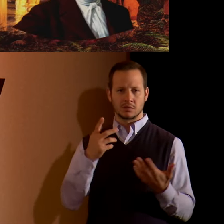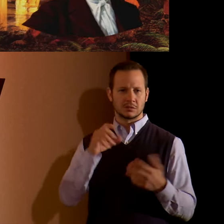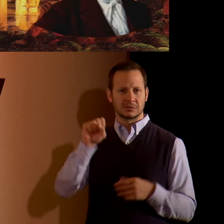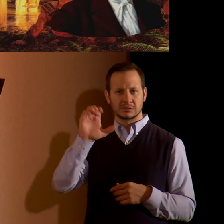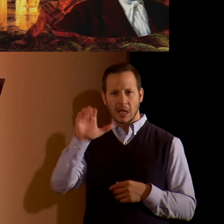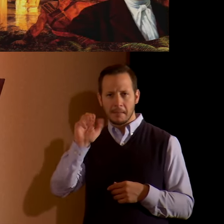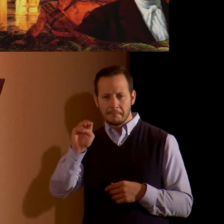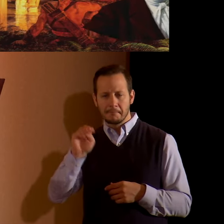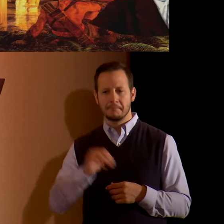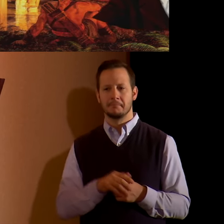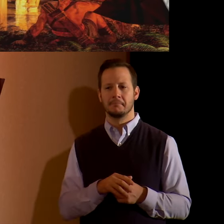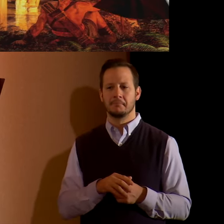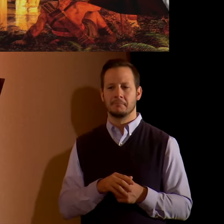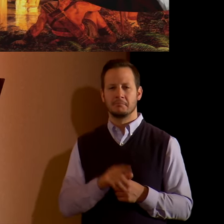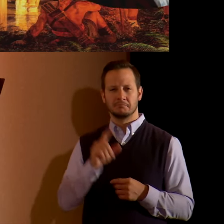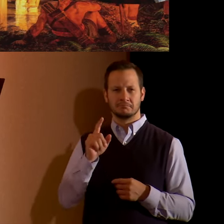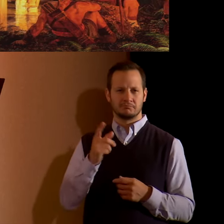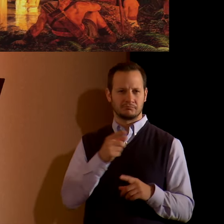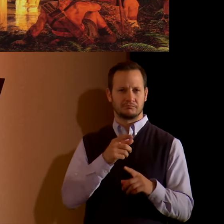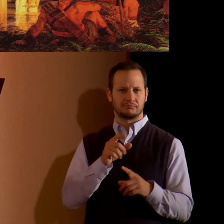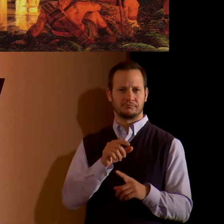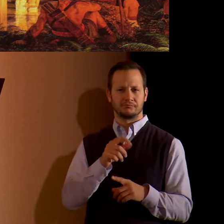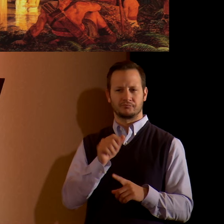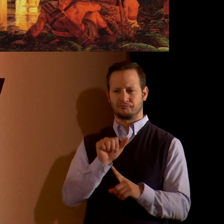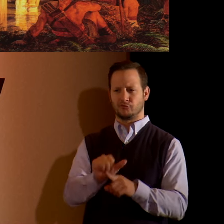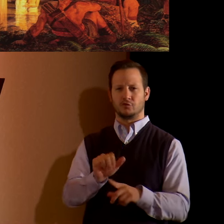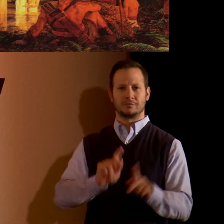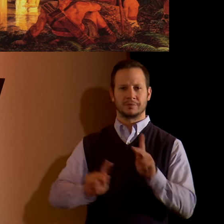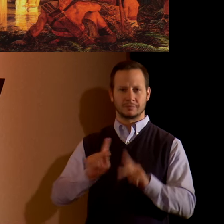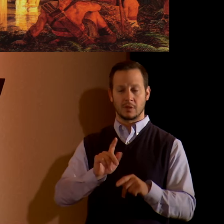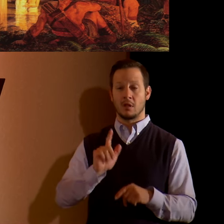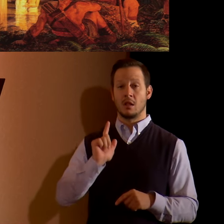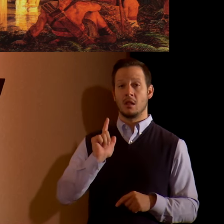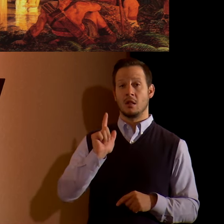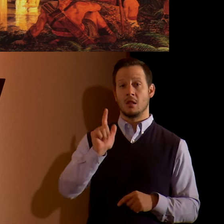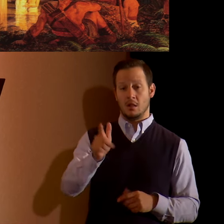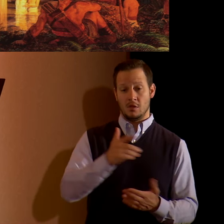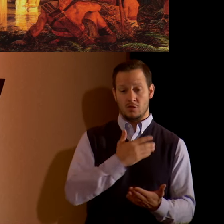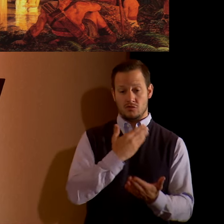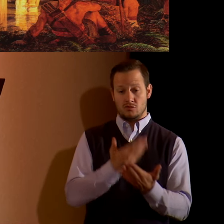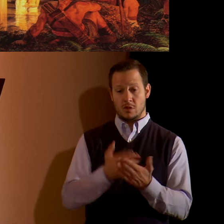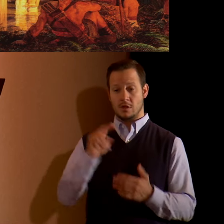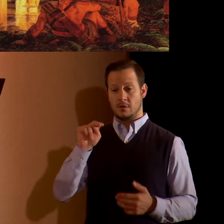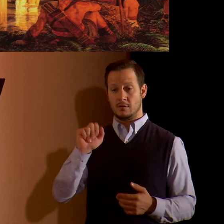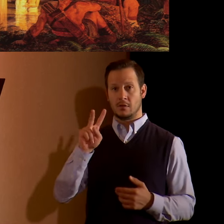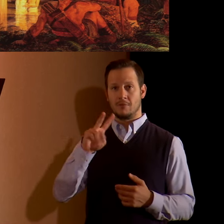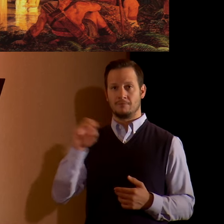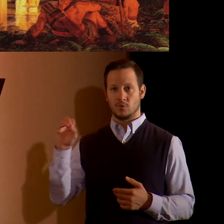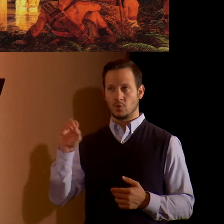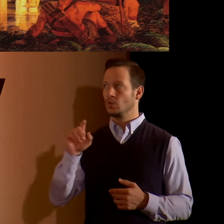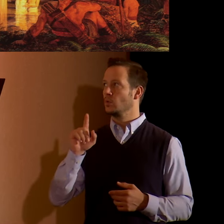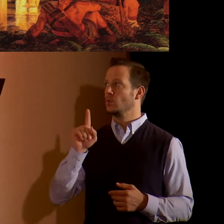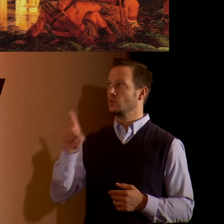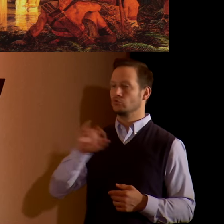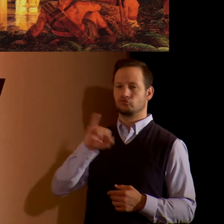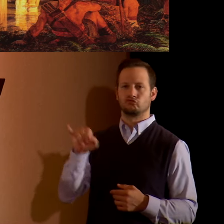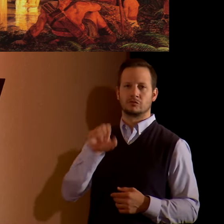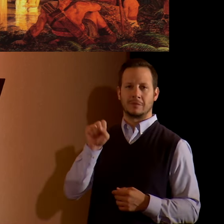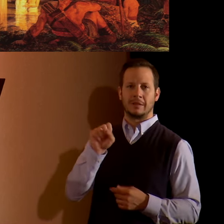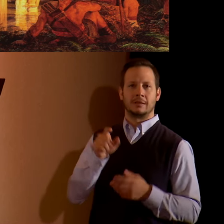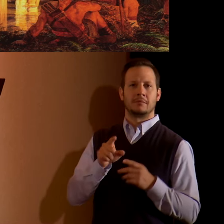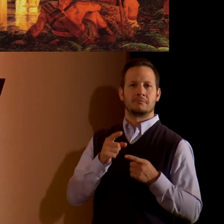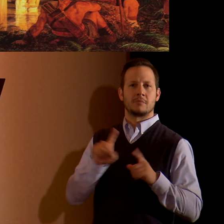scam. Only later, perhaps as late as when the Mormons arrived in Nauvoo, did he come to believe in his